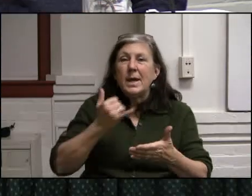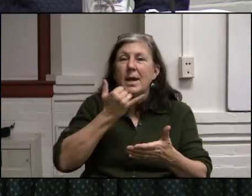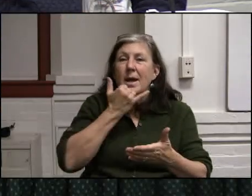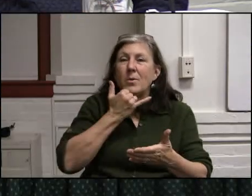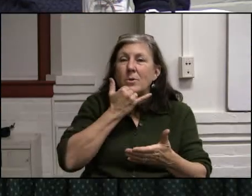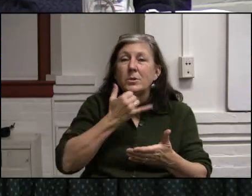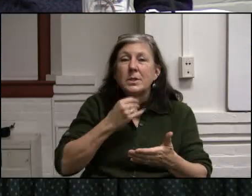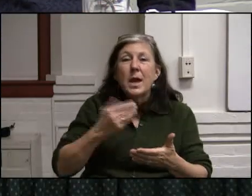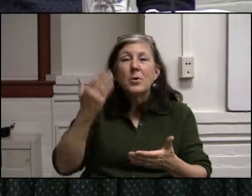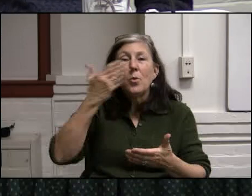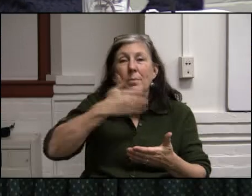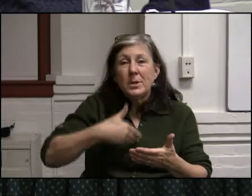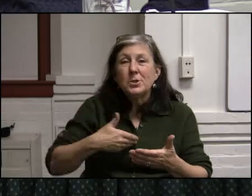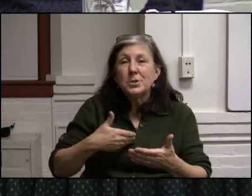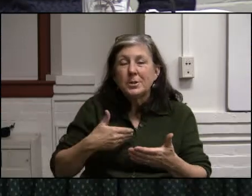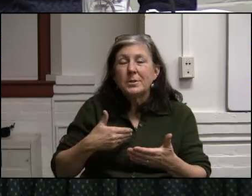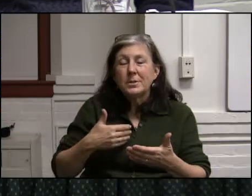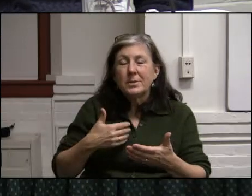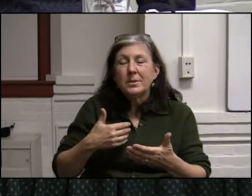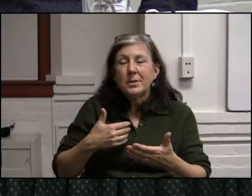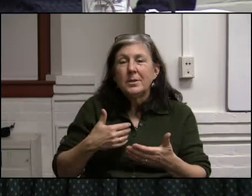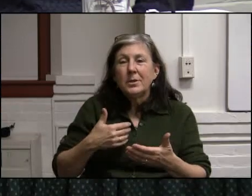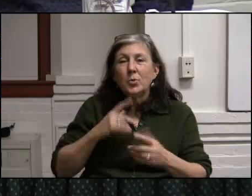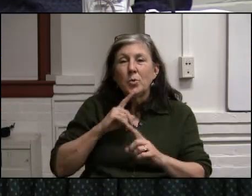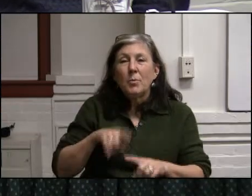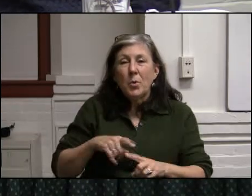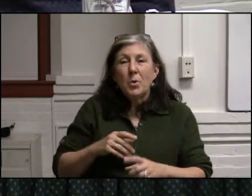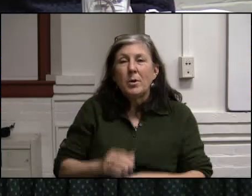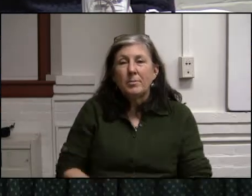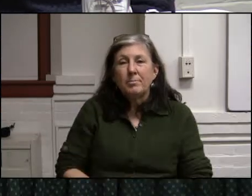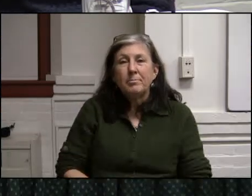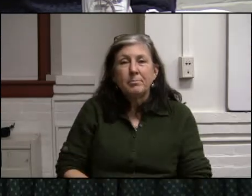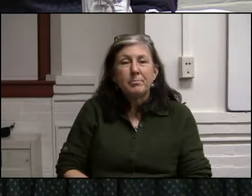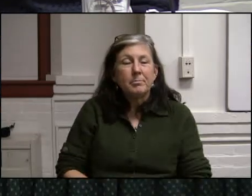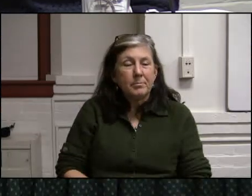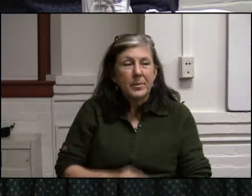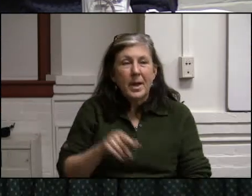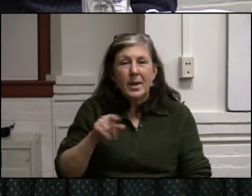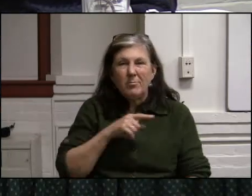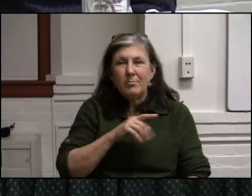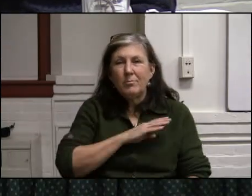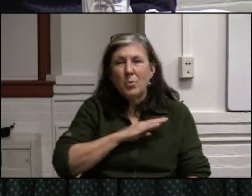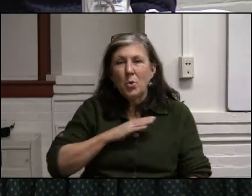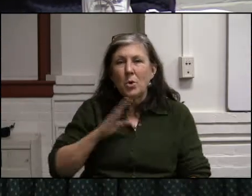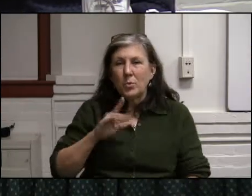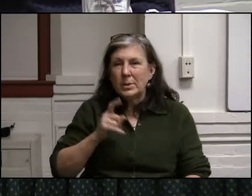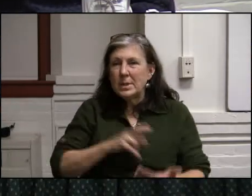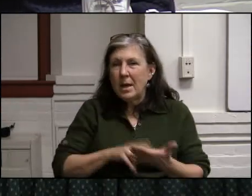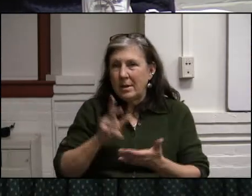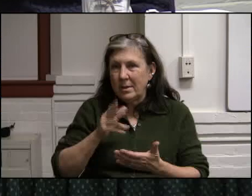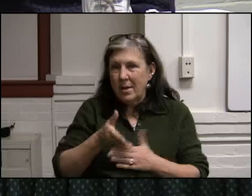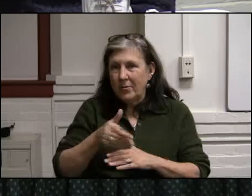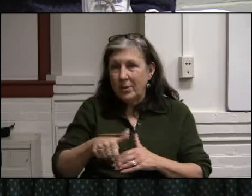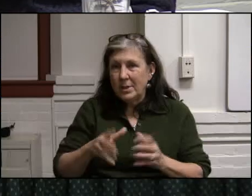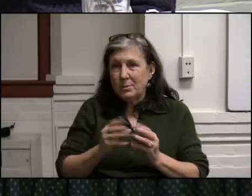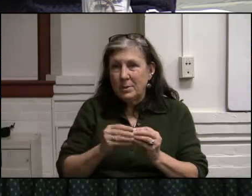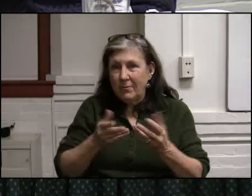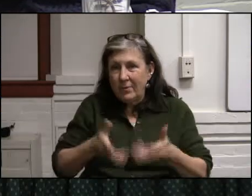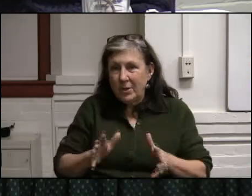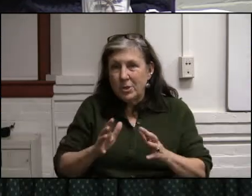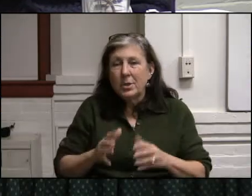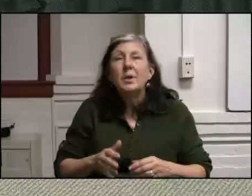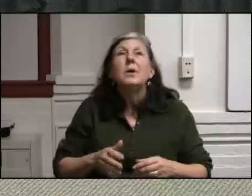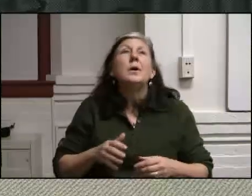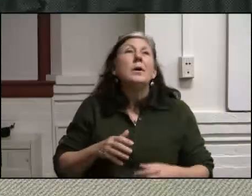required for the town to submit to the state of Vermont. Great. So we got to do it. Yes. We can't clarify it to